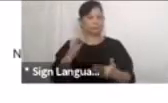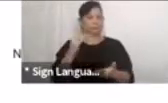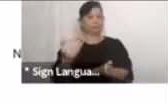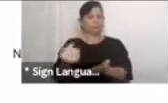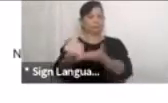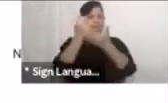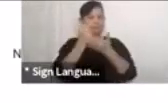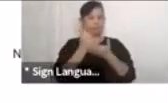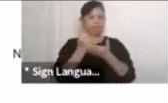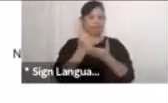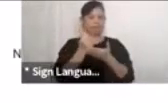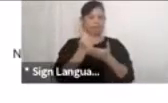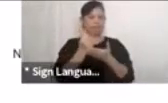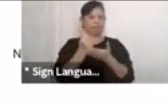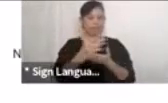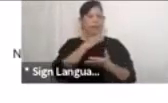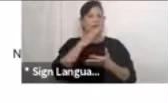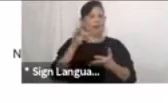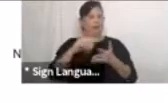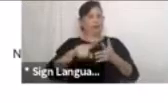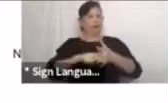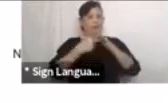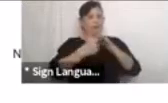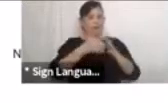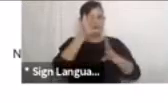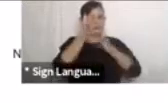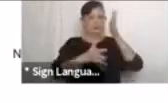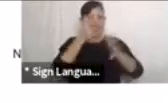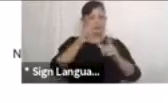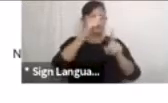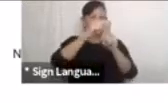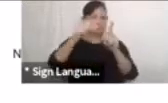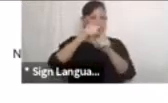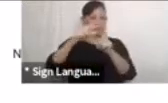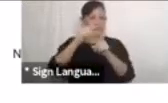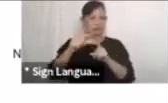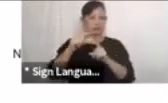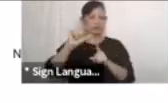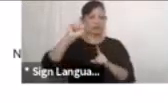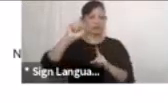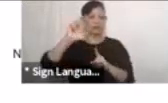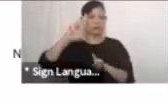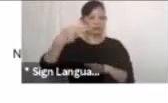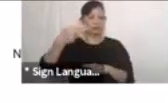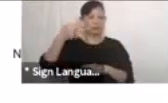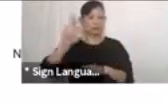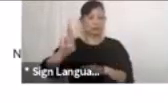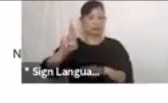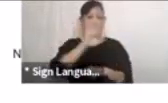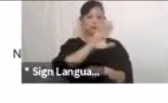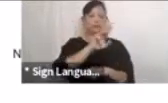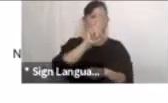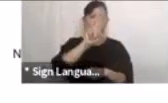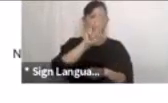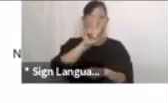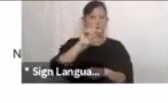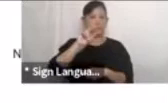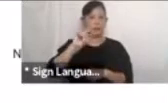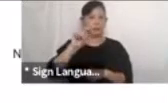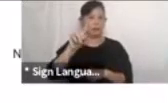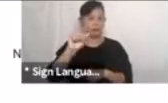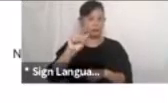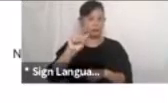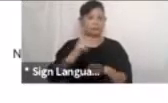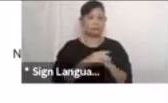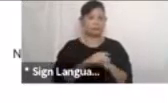them to successfully launch a sign language glossary on SRHR in Rwanda, which they are currently using with